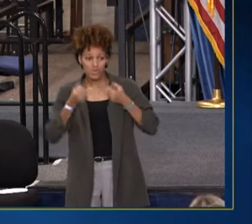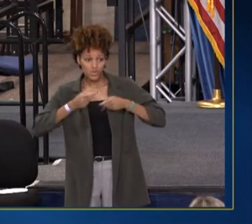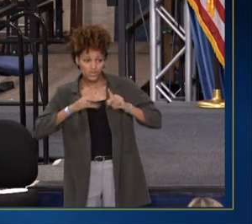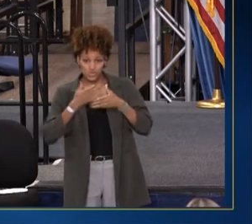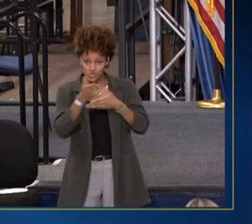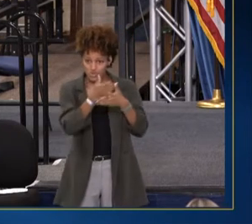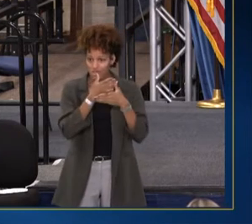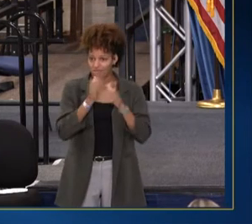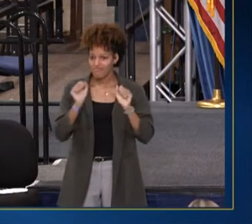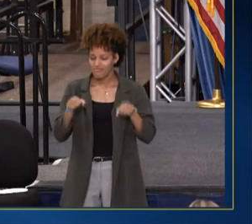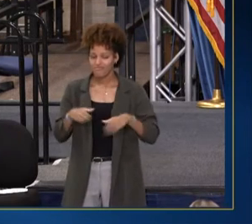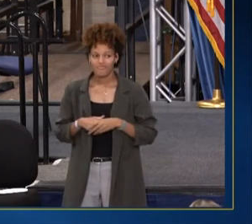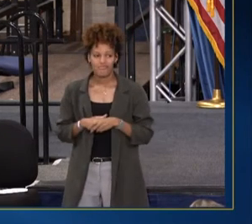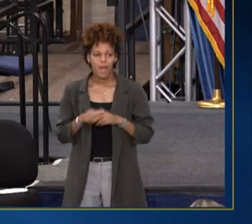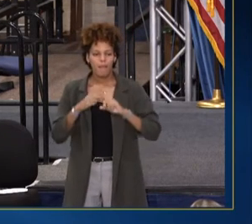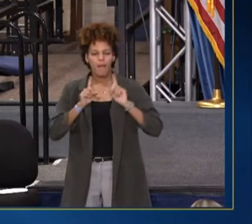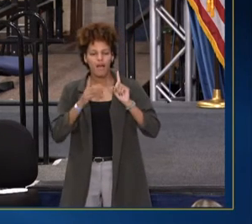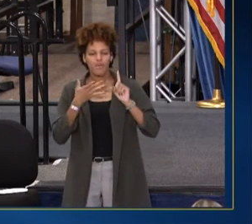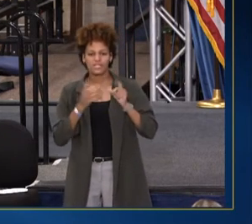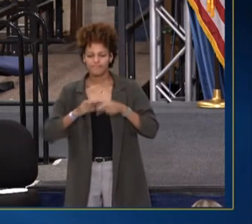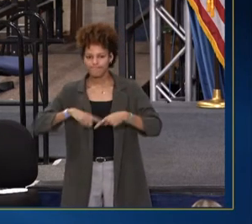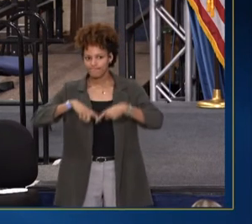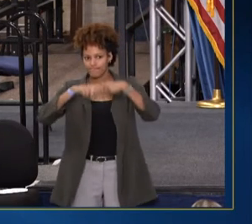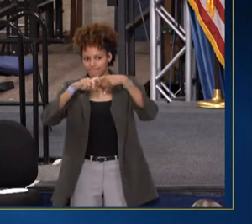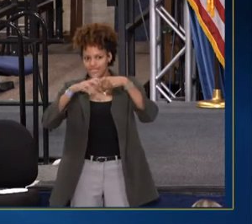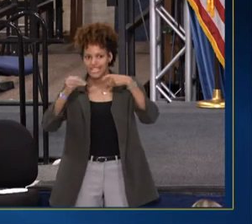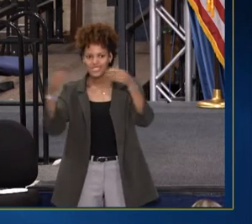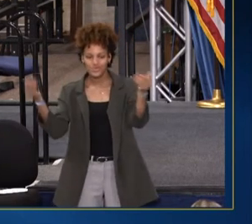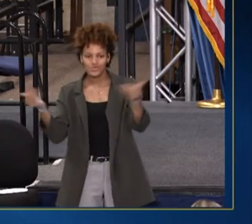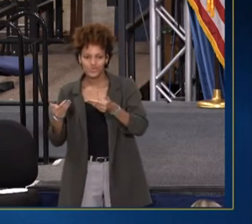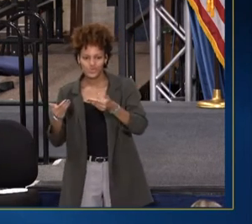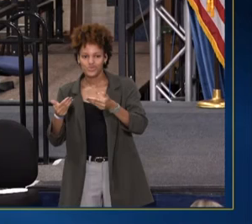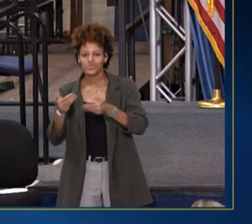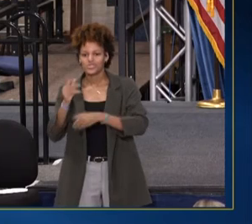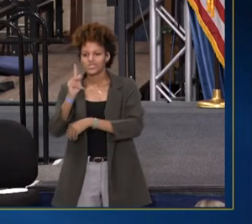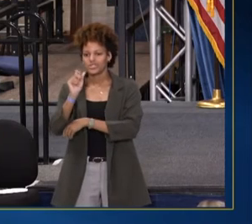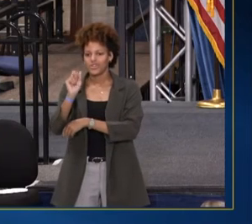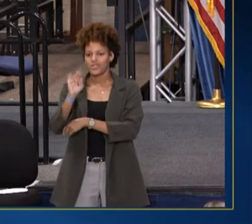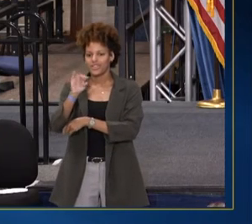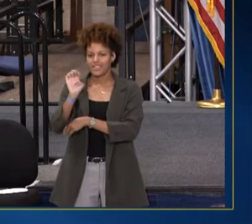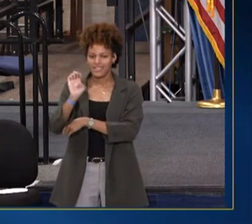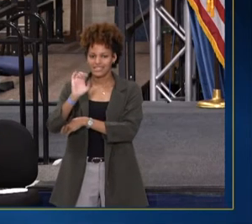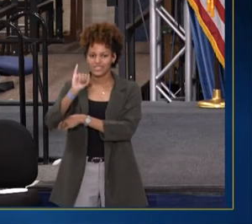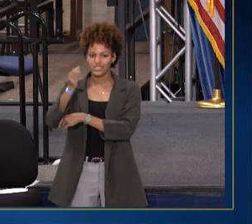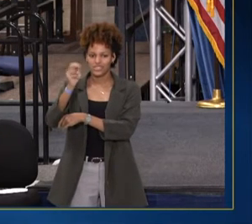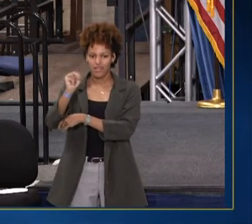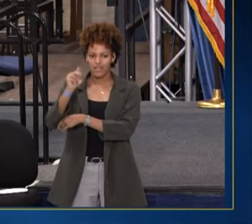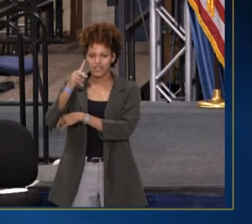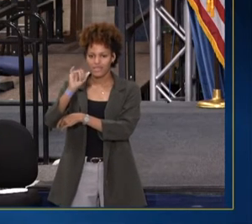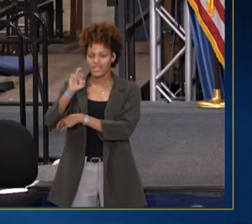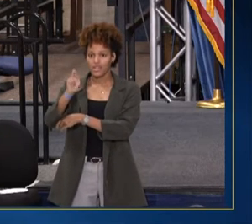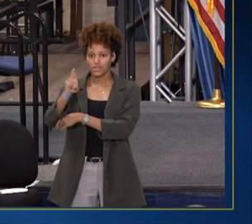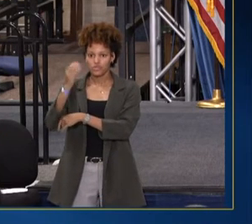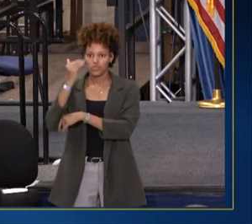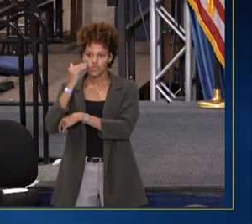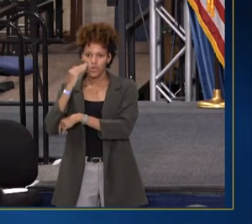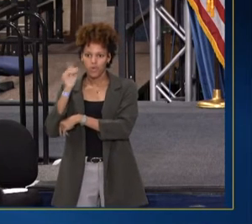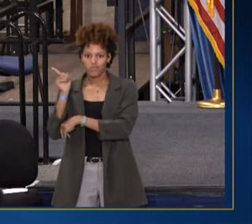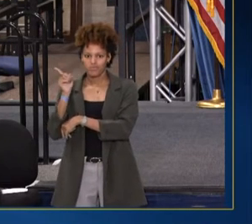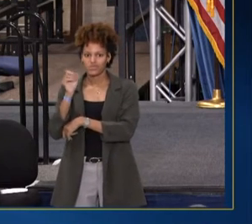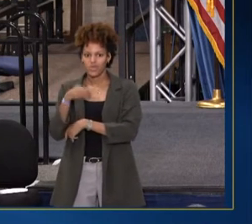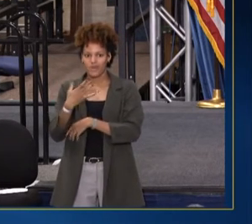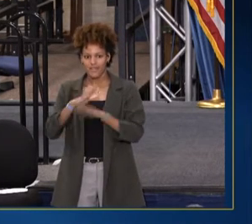share. But I want to press pause and introduce Corinne Jean-Pierre, who you all know as the White House Press